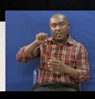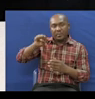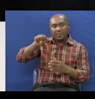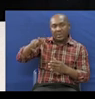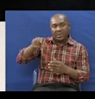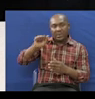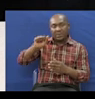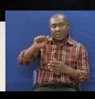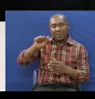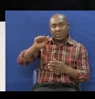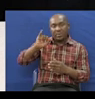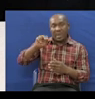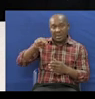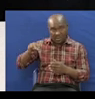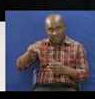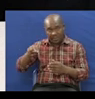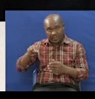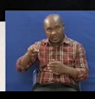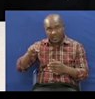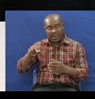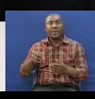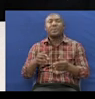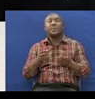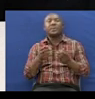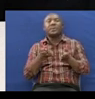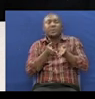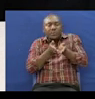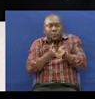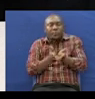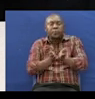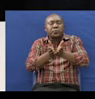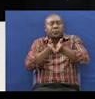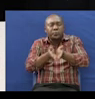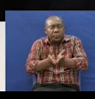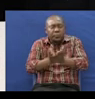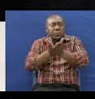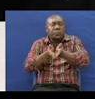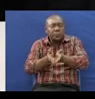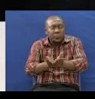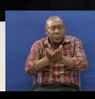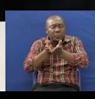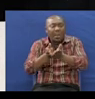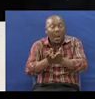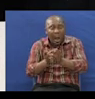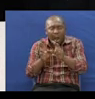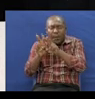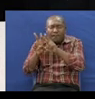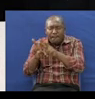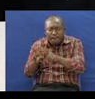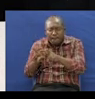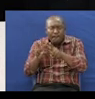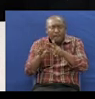line or the same latitude, you will eventually come back to the very original point where you